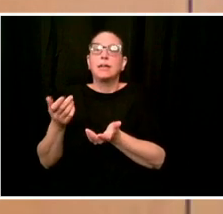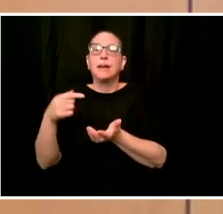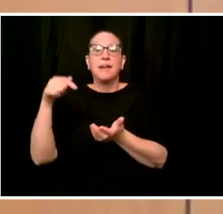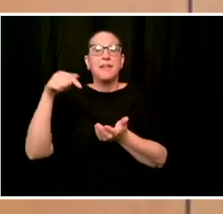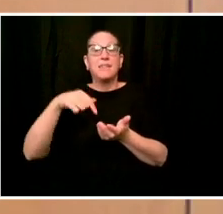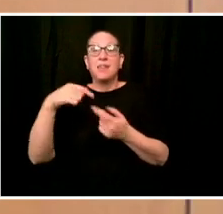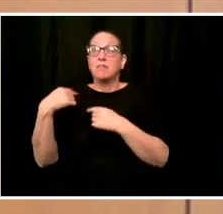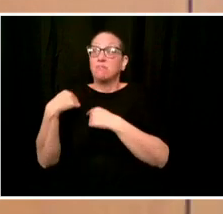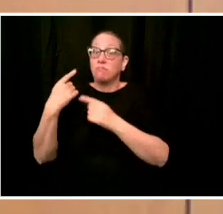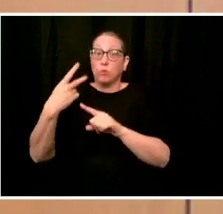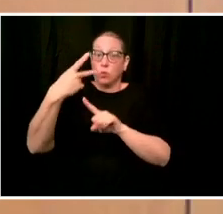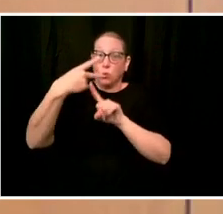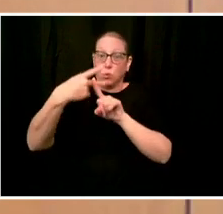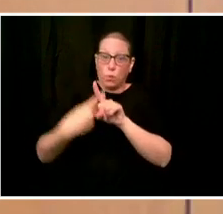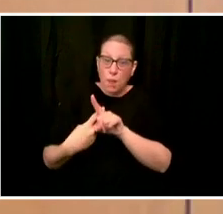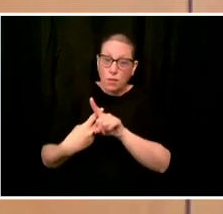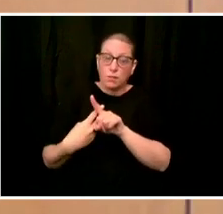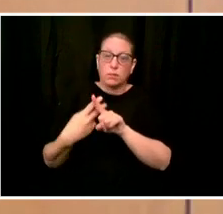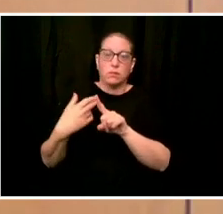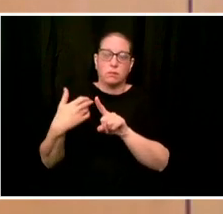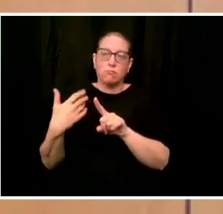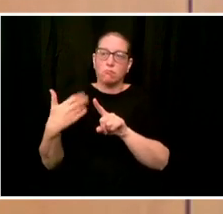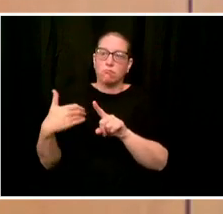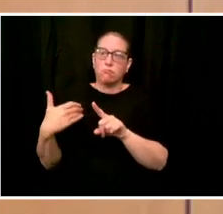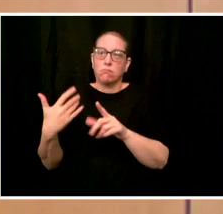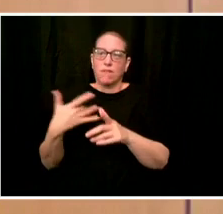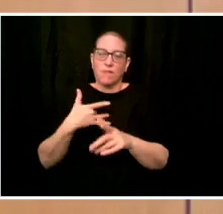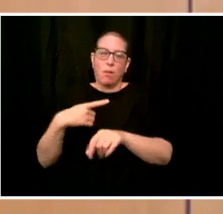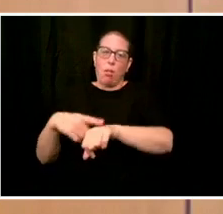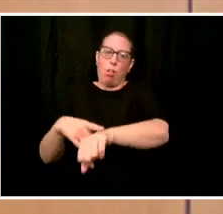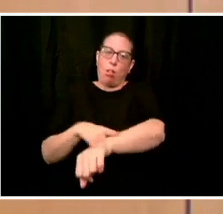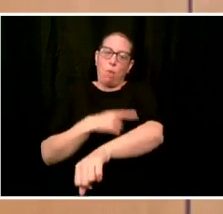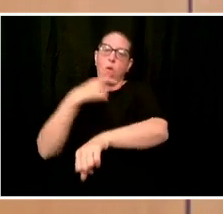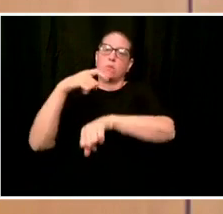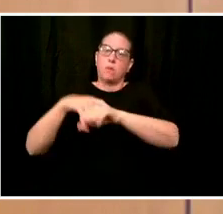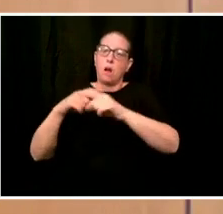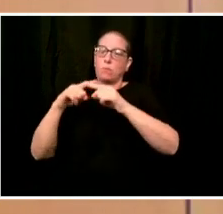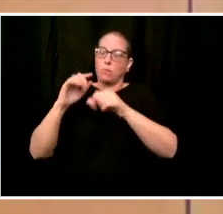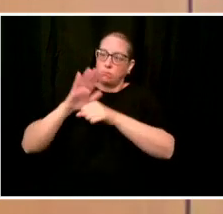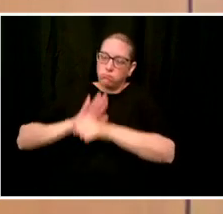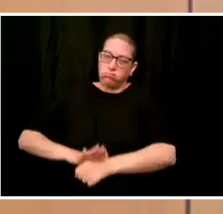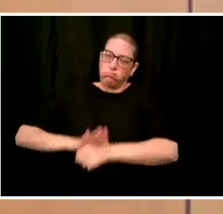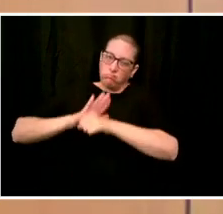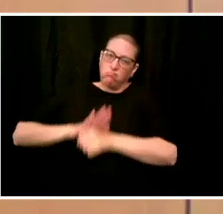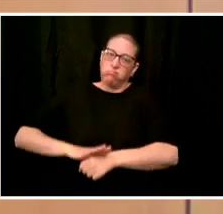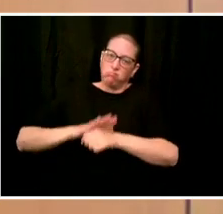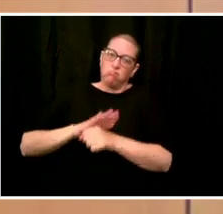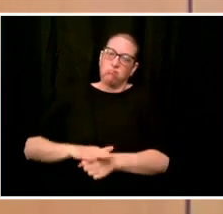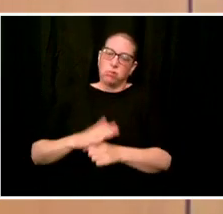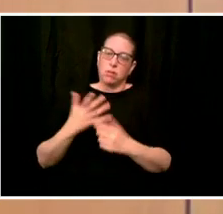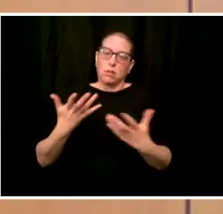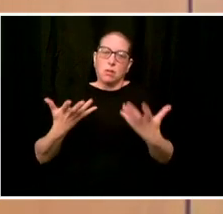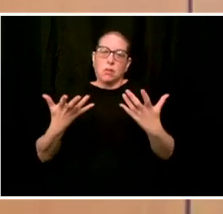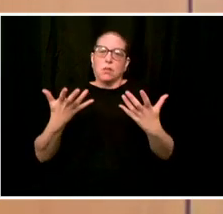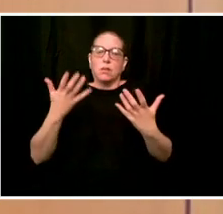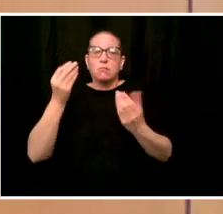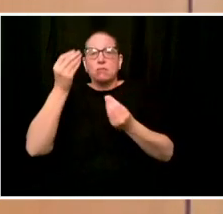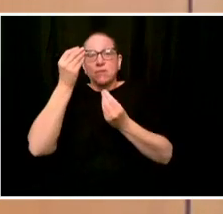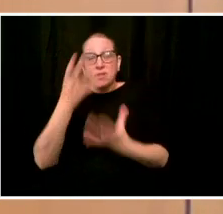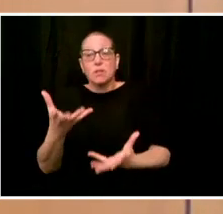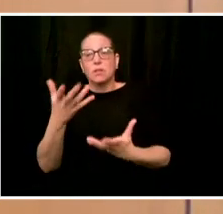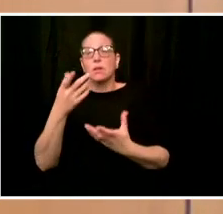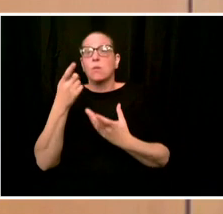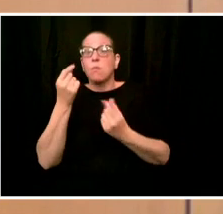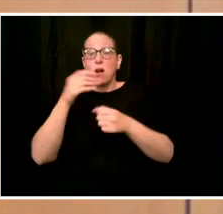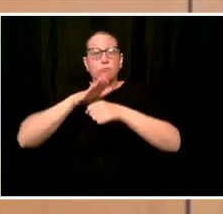and stressful situation for all of us. And we know that stress kills. And certainly if you've got a chronic